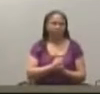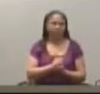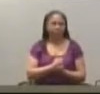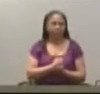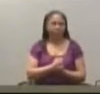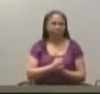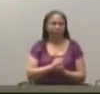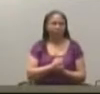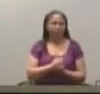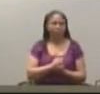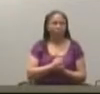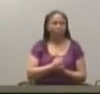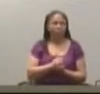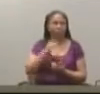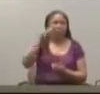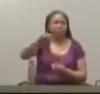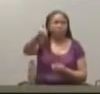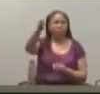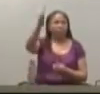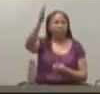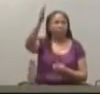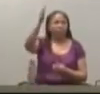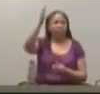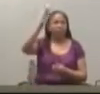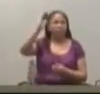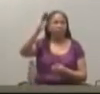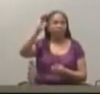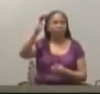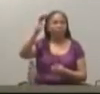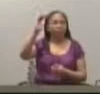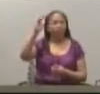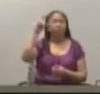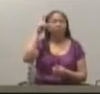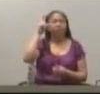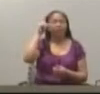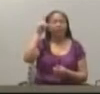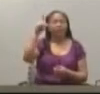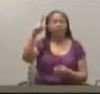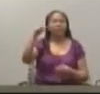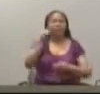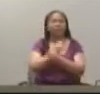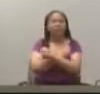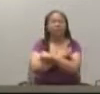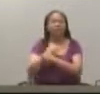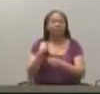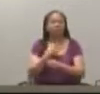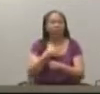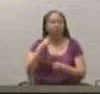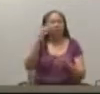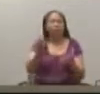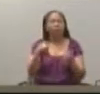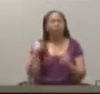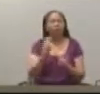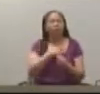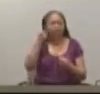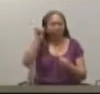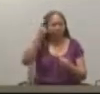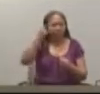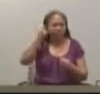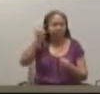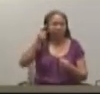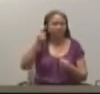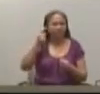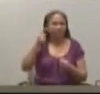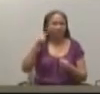Because God's love does not want us to think that he cannot identify with any of our problems, with any of